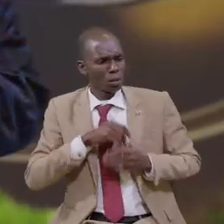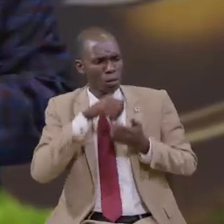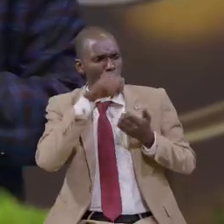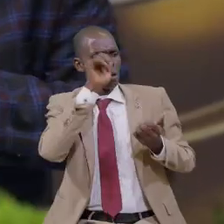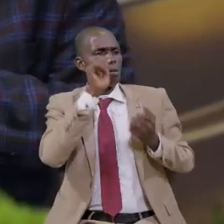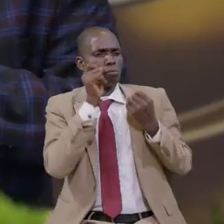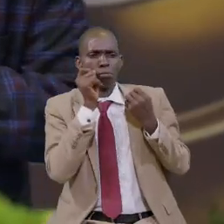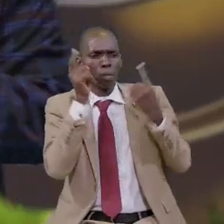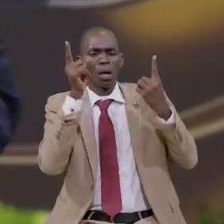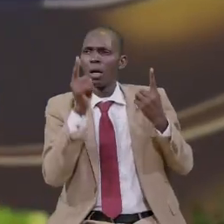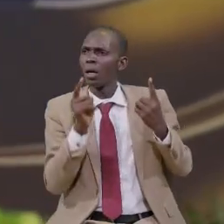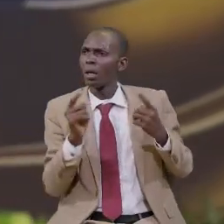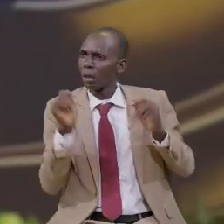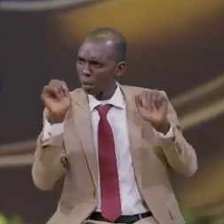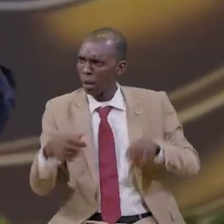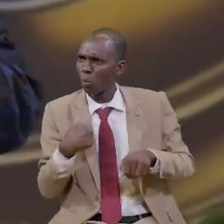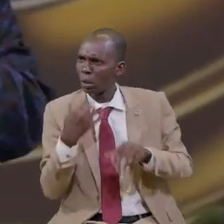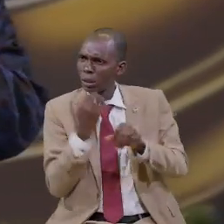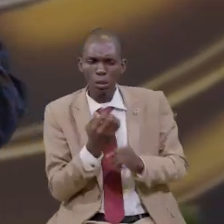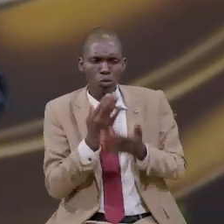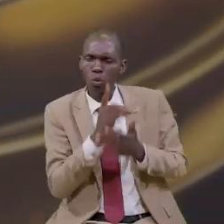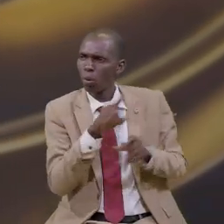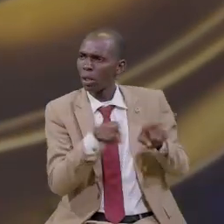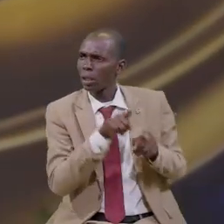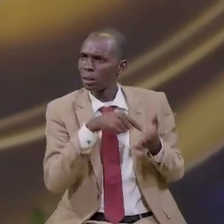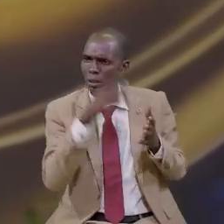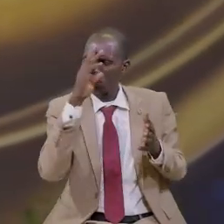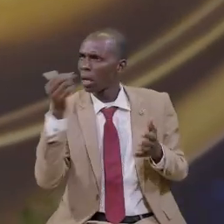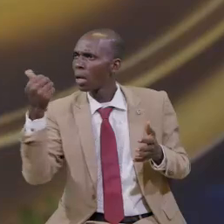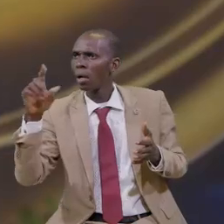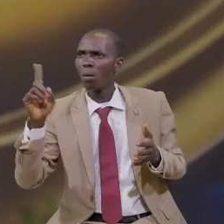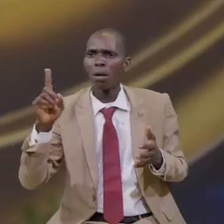he said, you know what, Joseph? You are not a prisoner